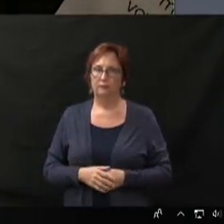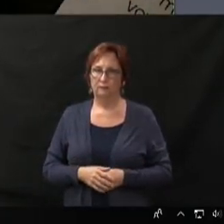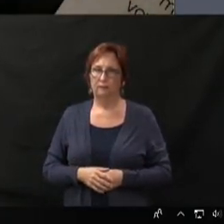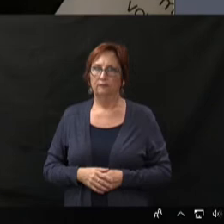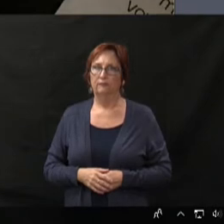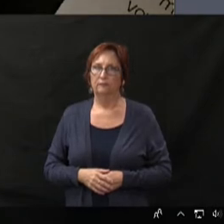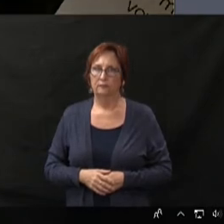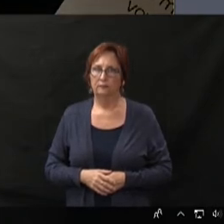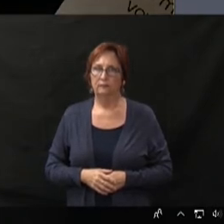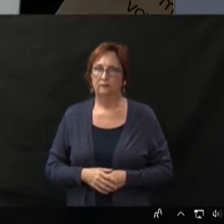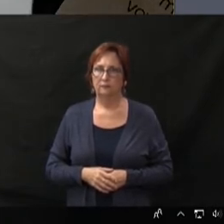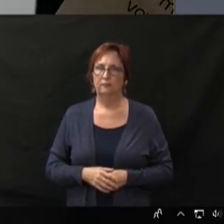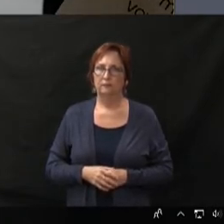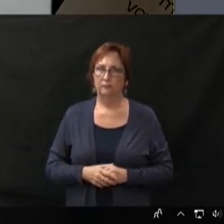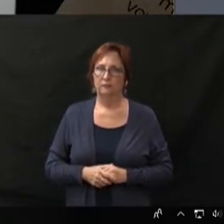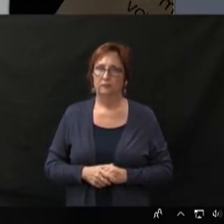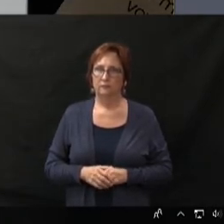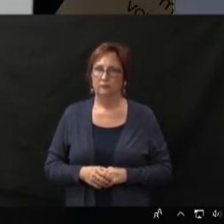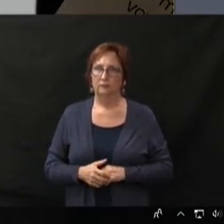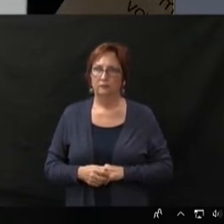little